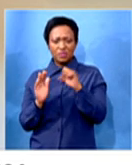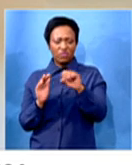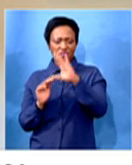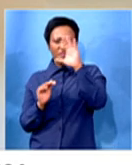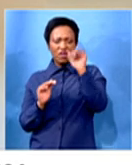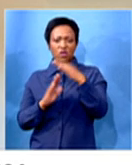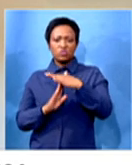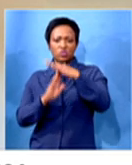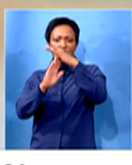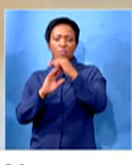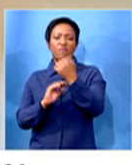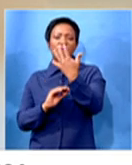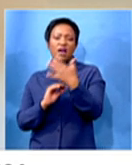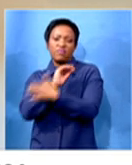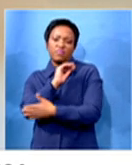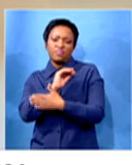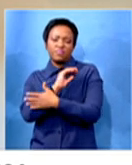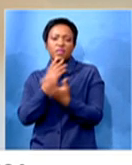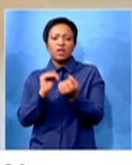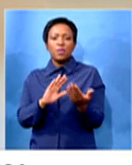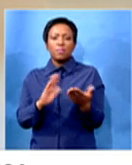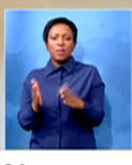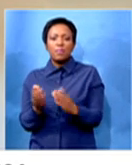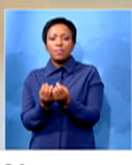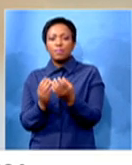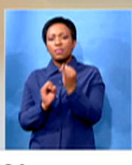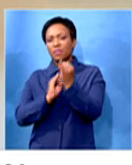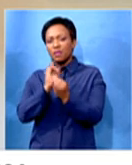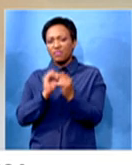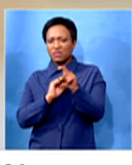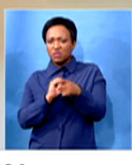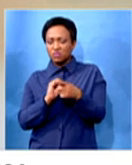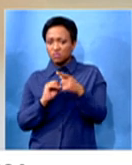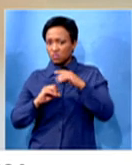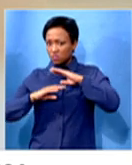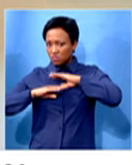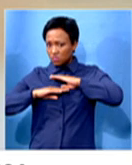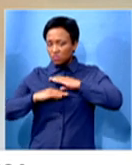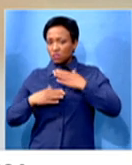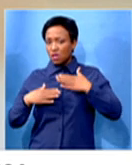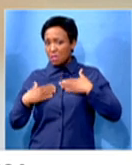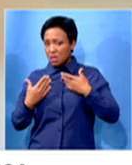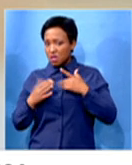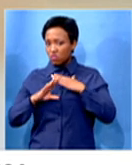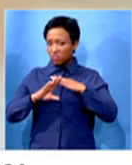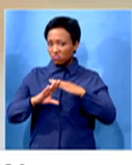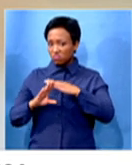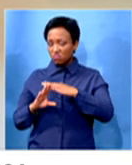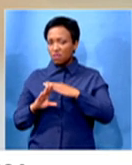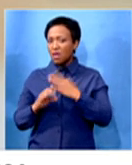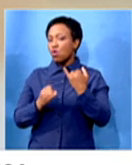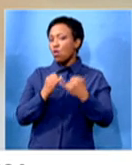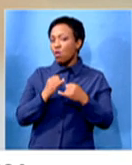death rate now at over 11,000. Are we satisfied? What have we done wrong or right